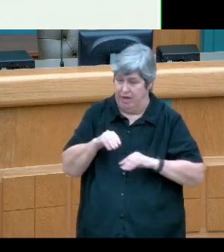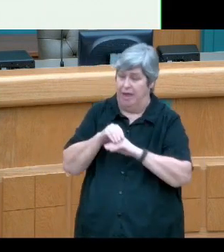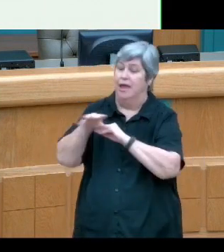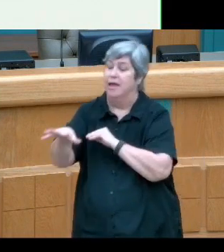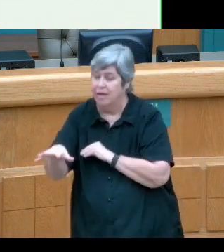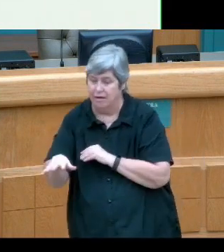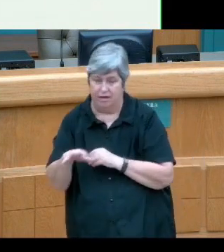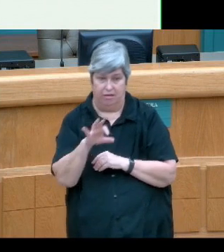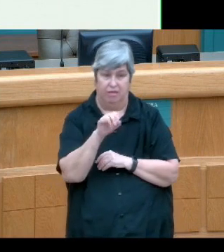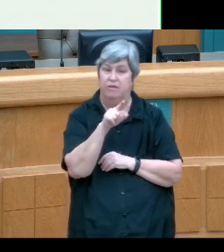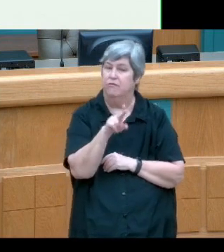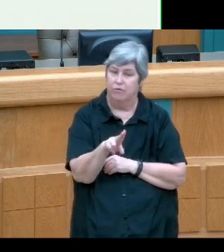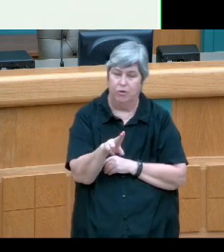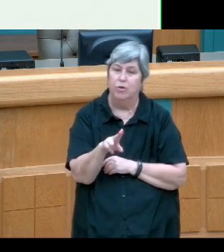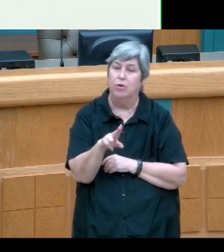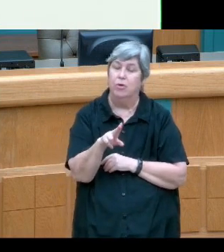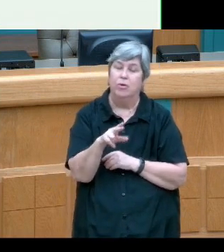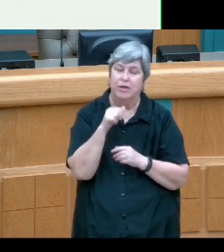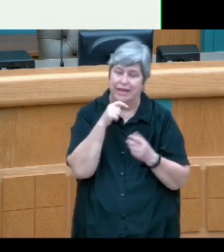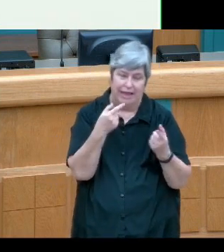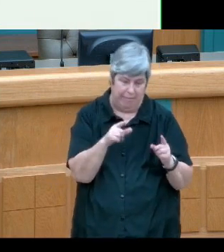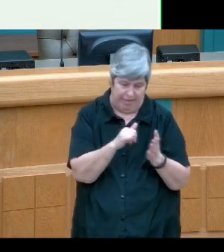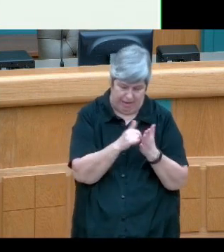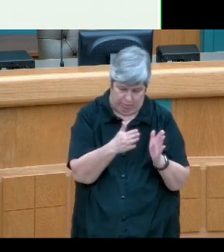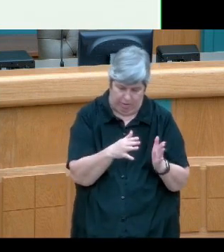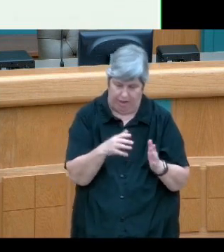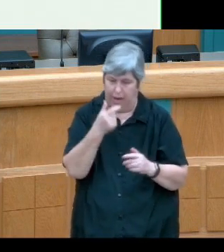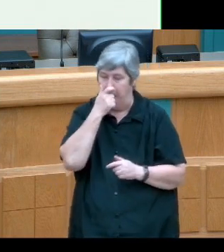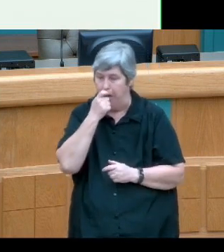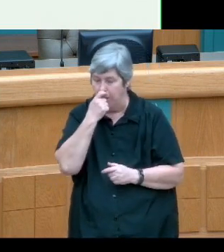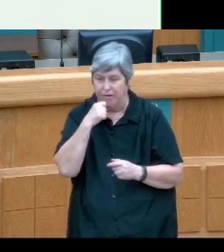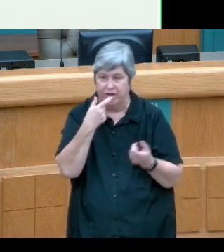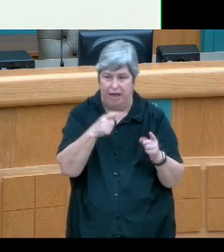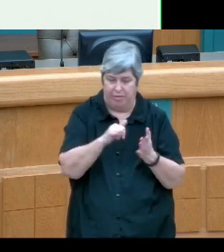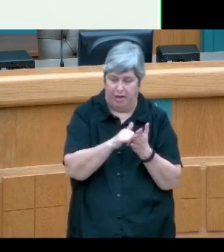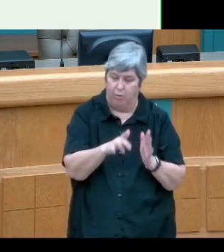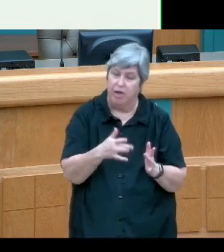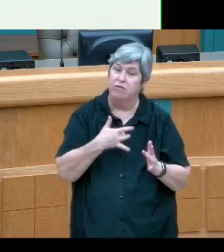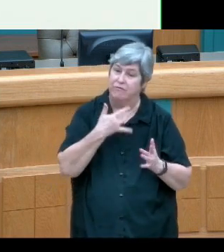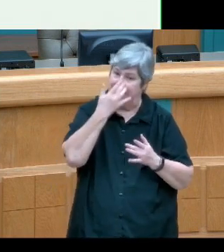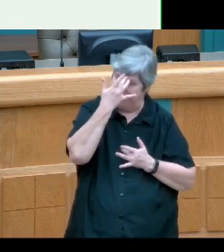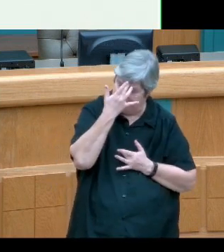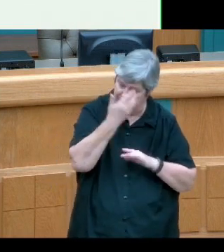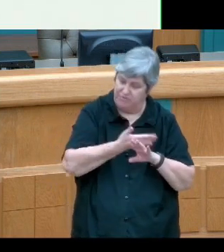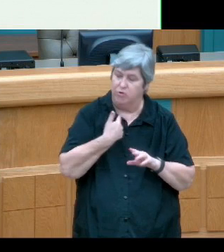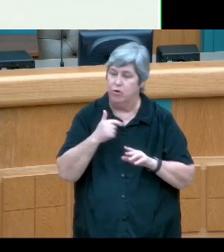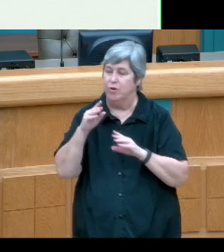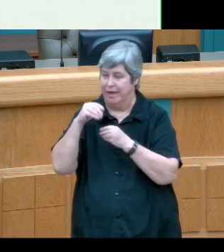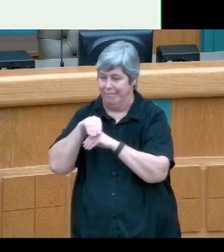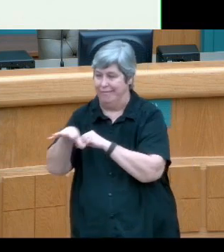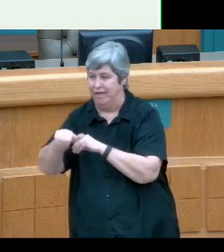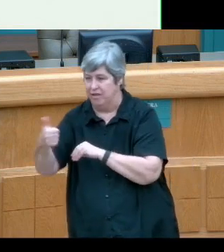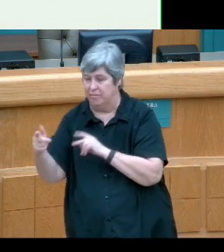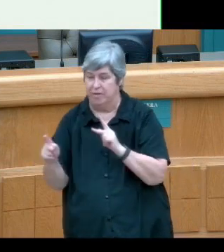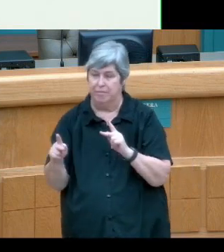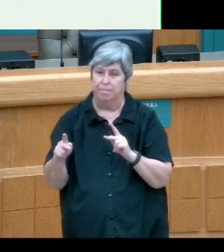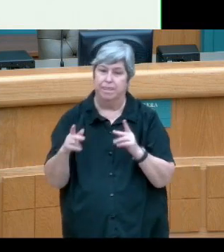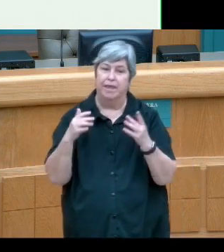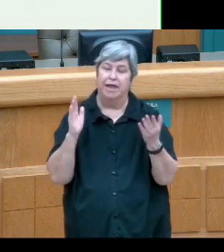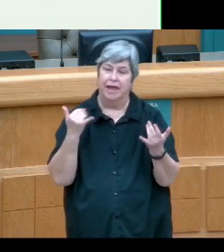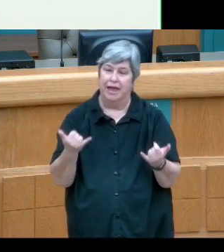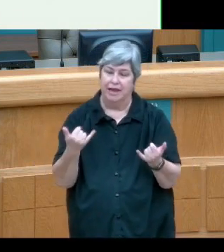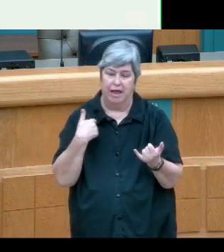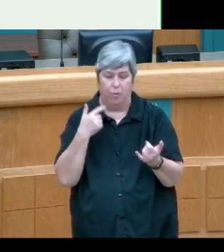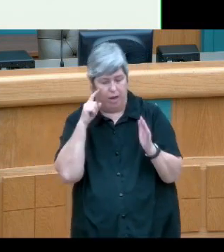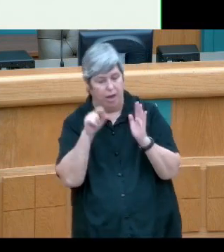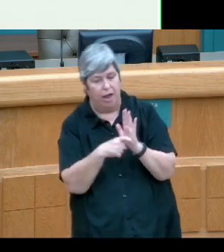case with the flu, it's not the case with the common cold, and our healthcare system was set up to identify the people that were